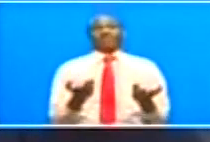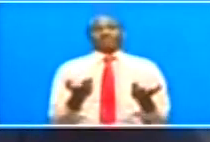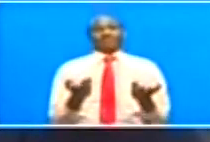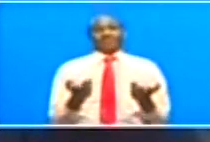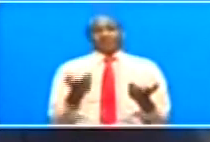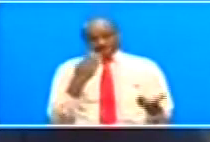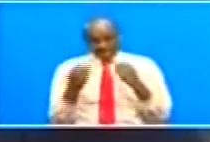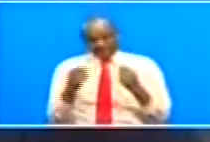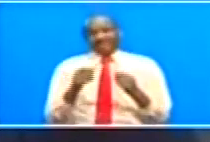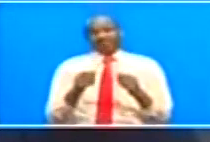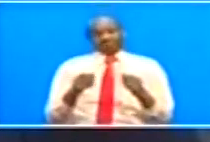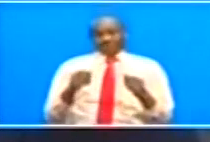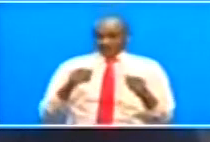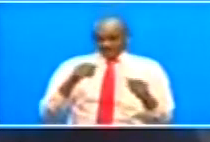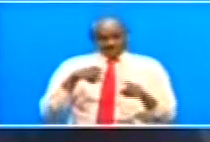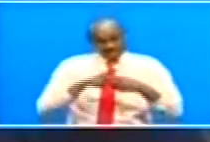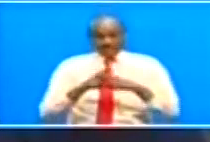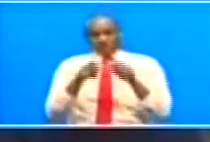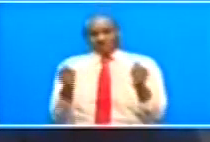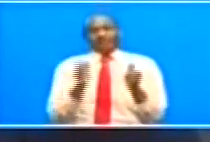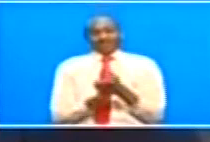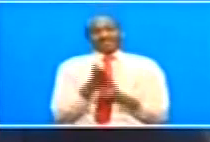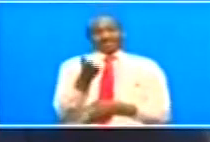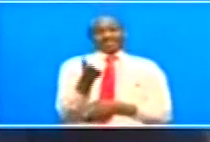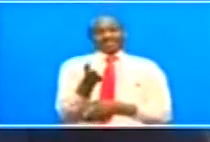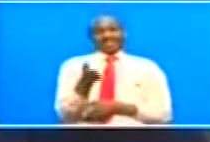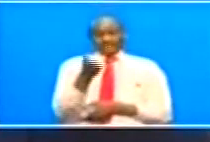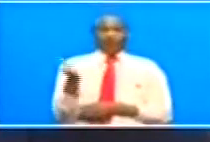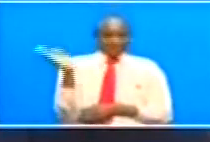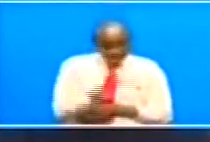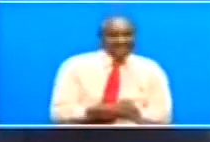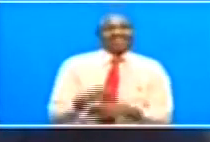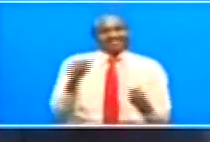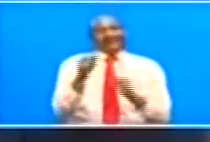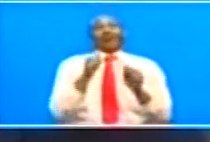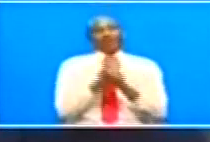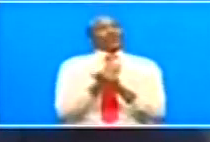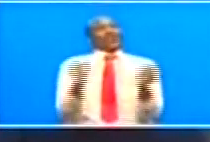couldn't have been revived. But anyway, it's lucky that's been brought back to life again.